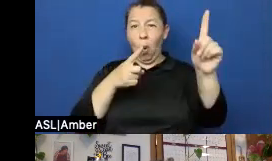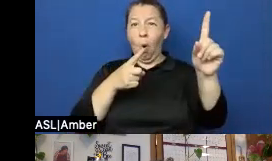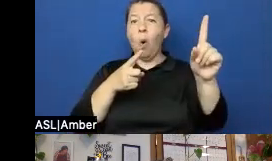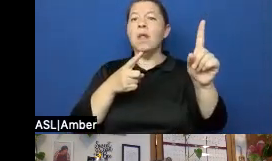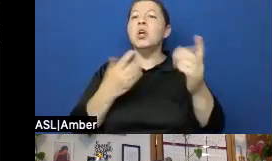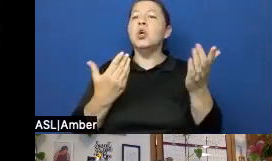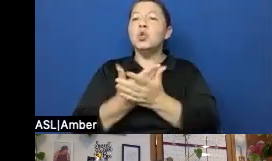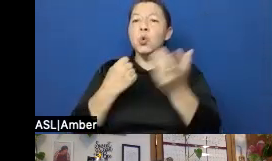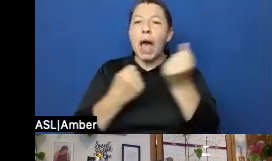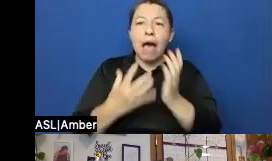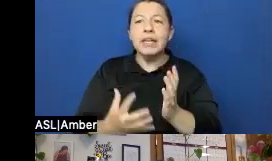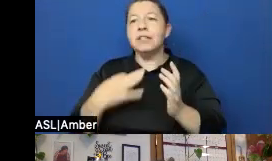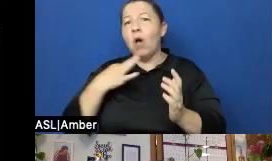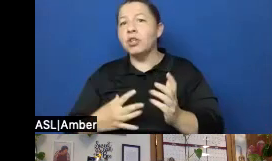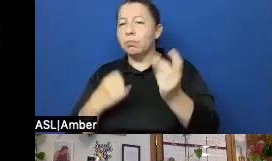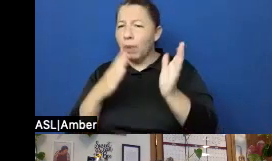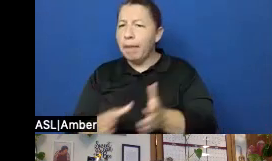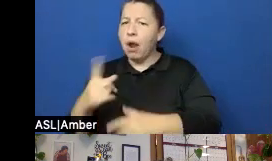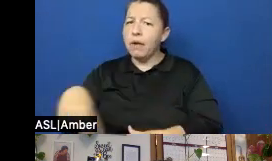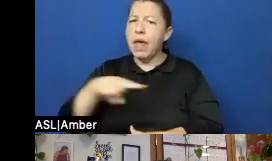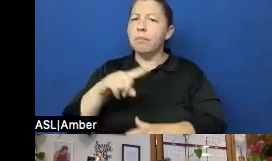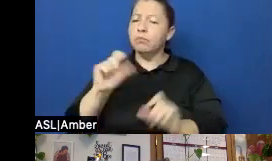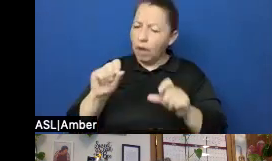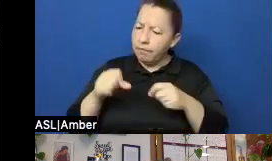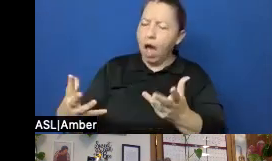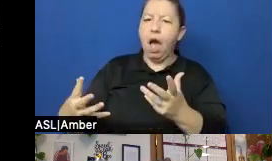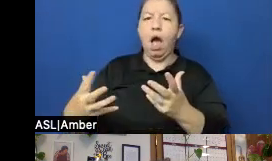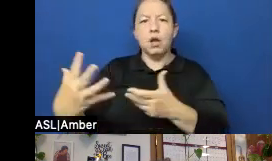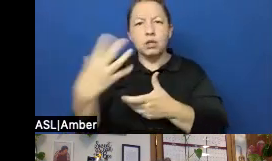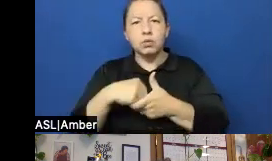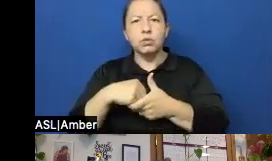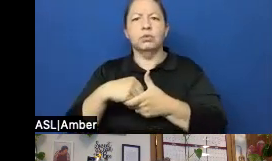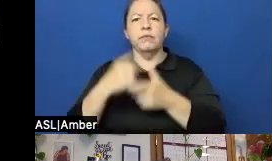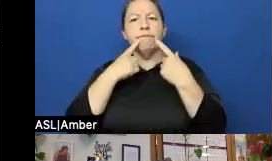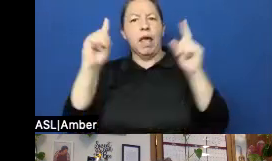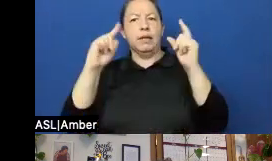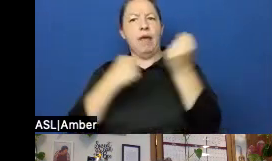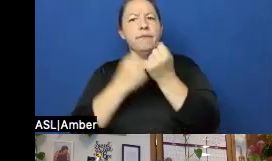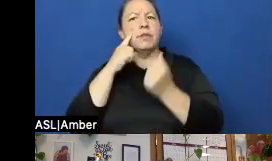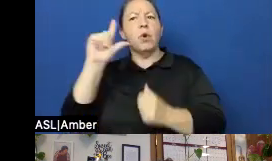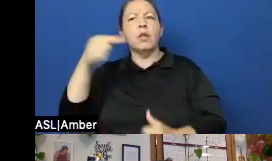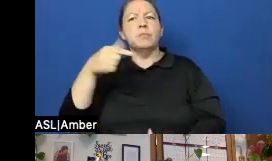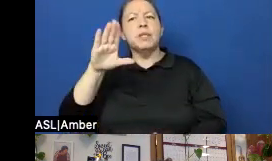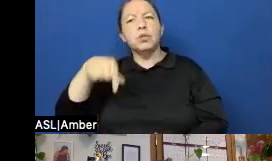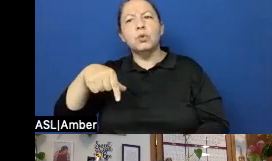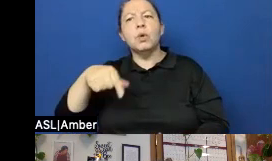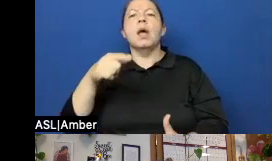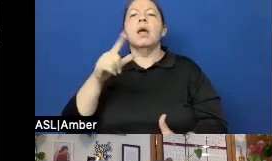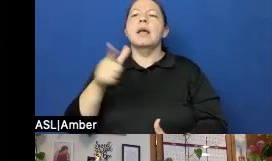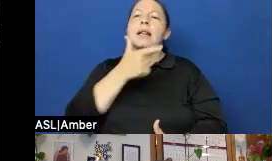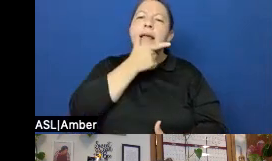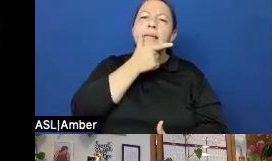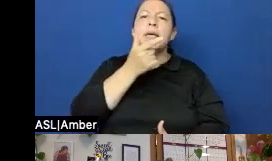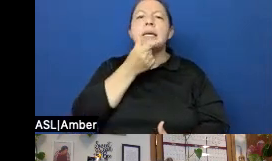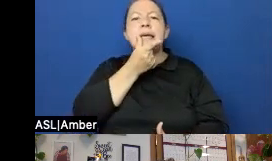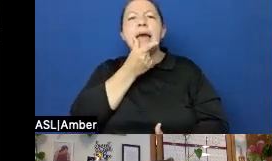and volunteers to provide effective and inclusive advocacy for LGBTQ, so lesbian, gay, bisexual,